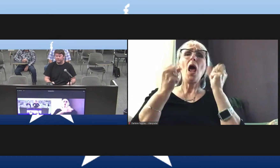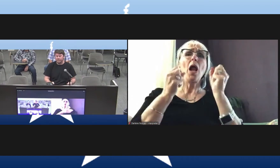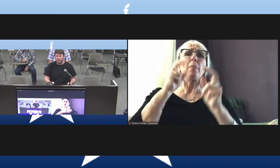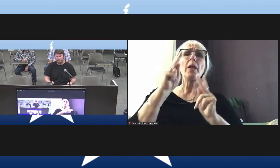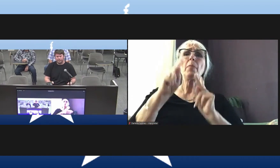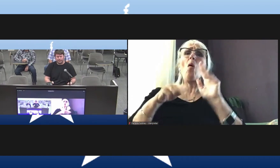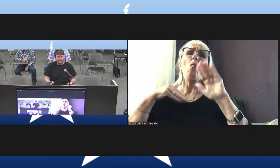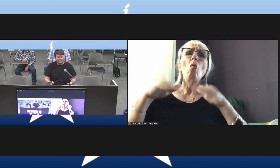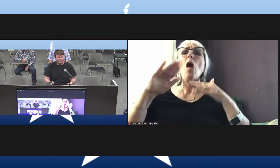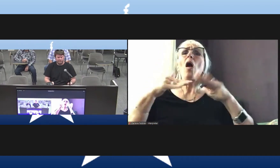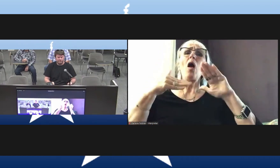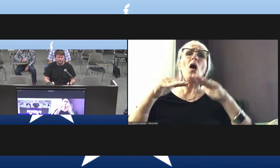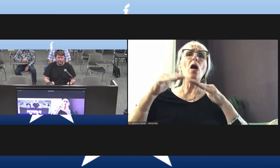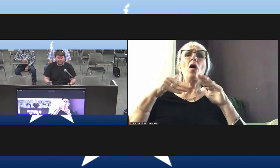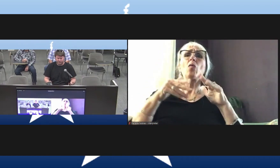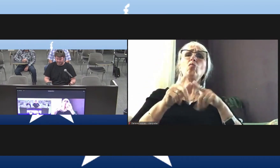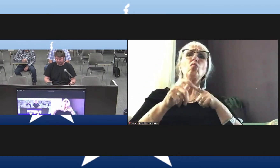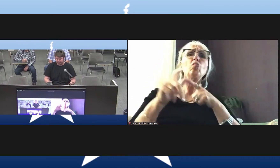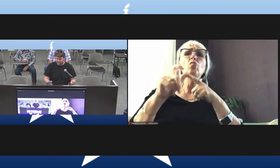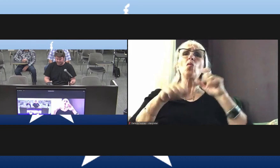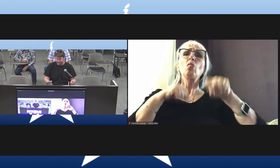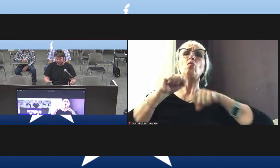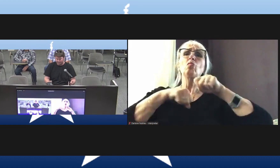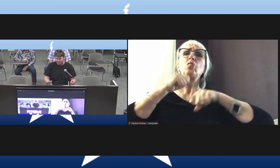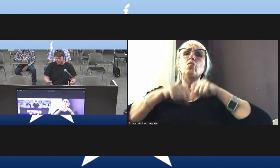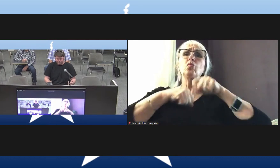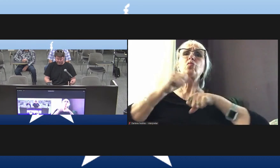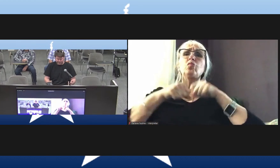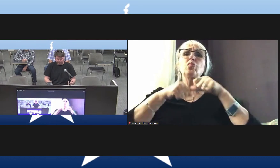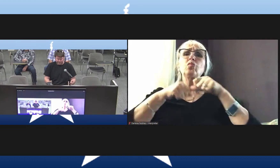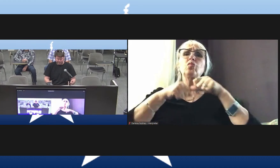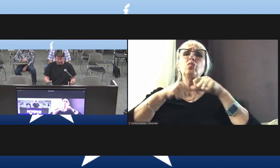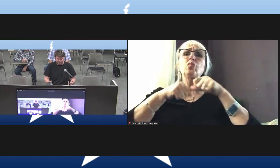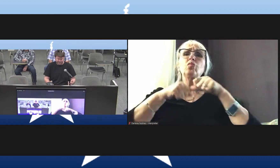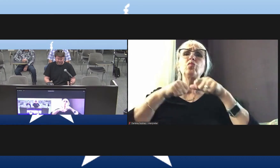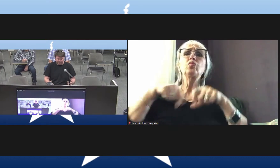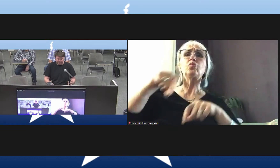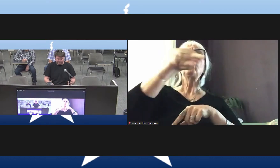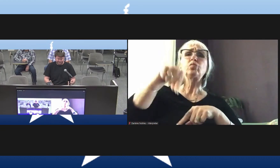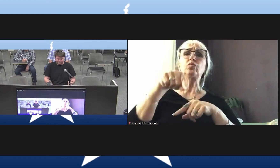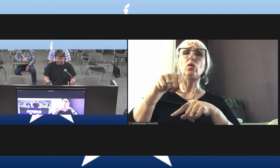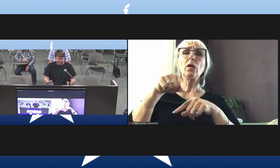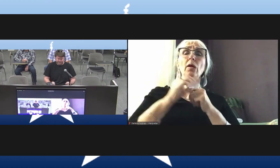jog and ride their bicycles down there. And it's just